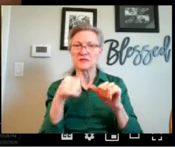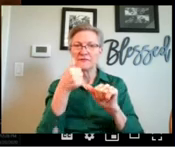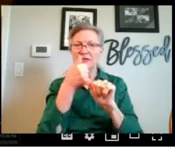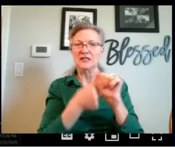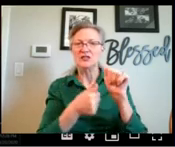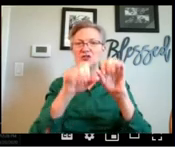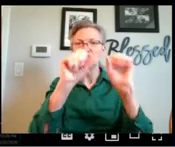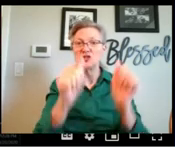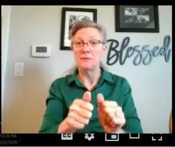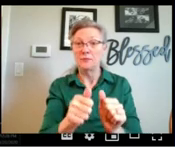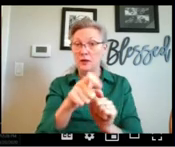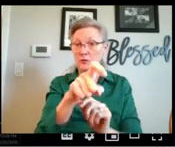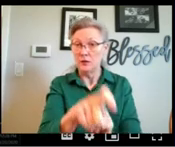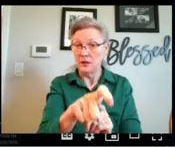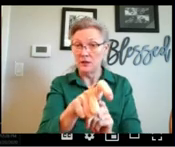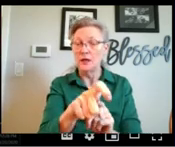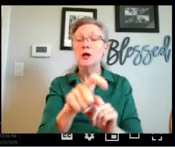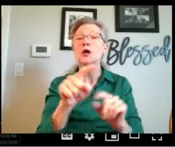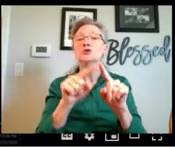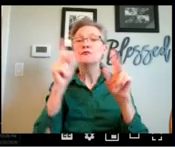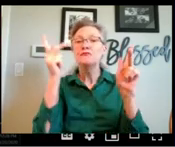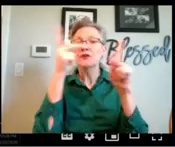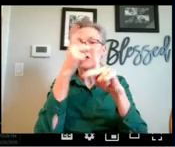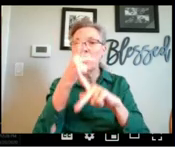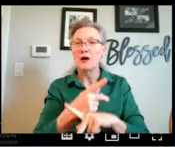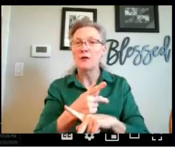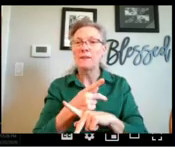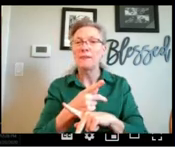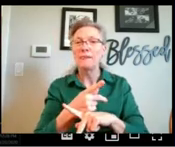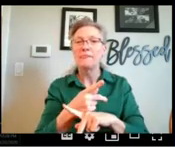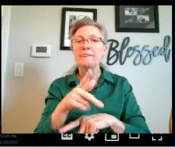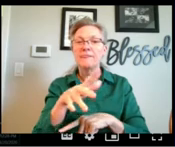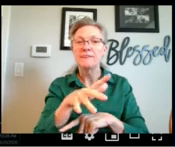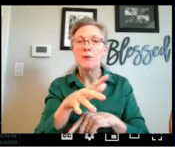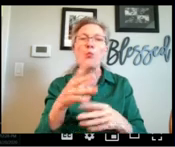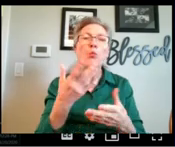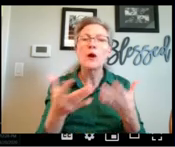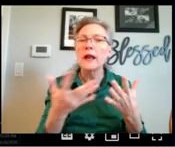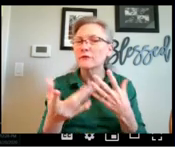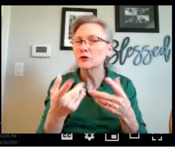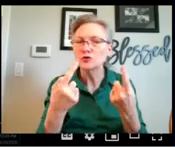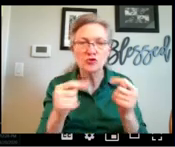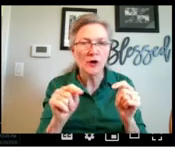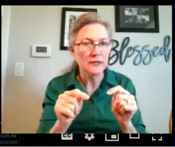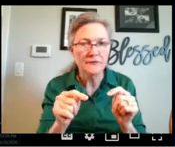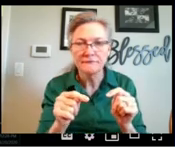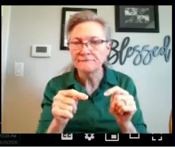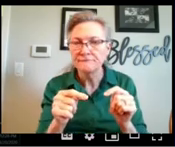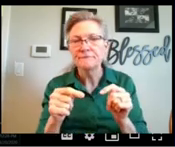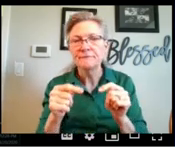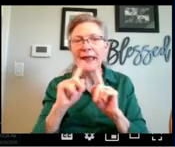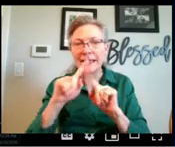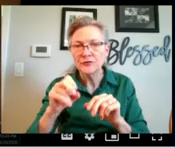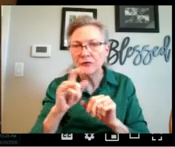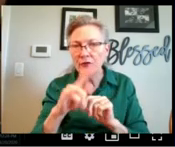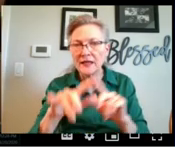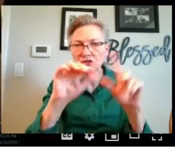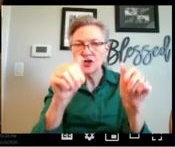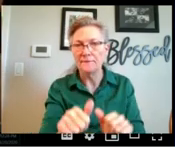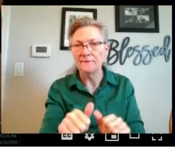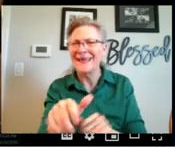shape that you need in order to do whatever you're trying to do with that shape. So, for instance,